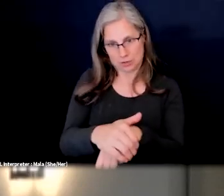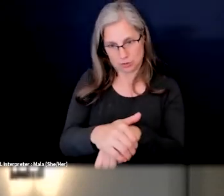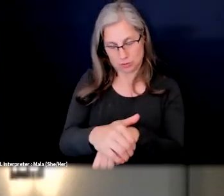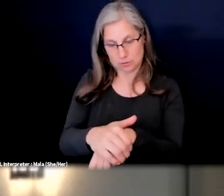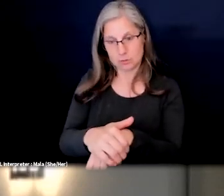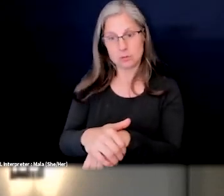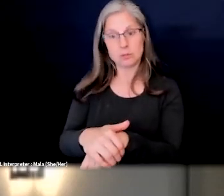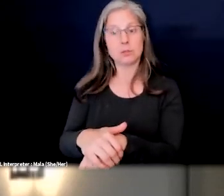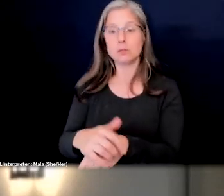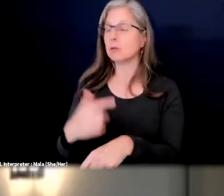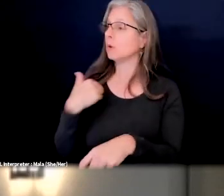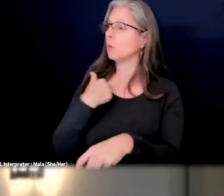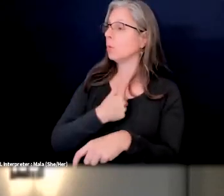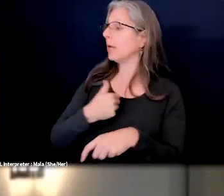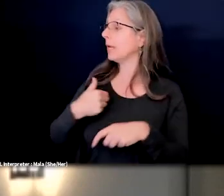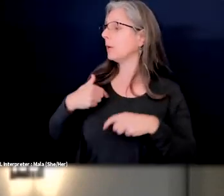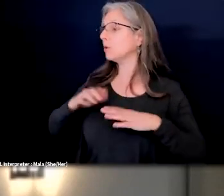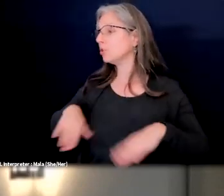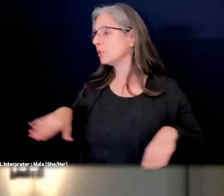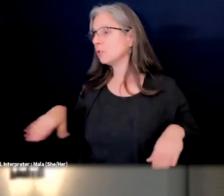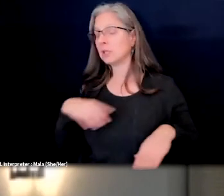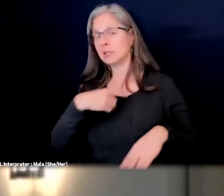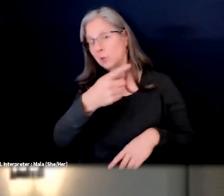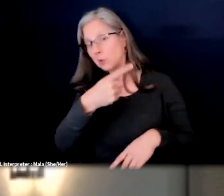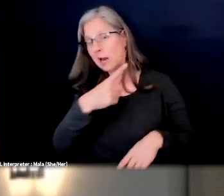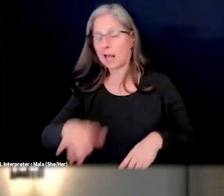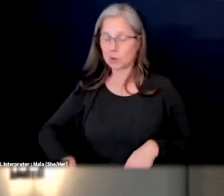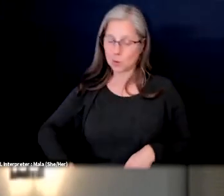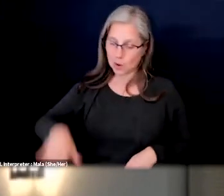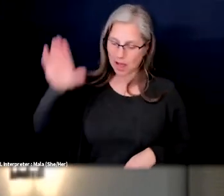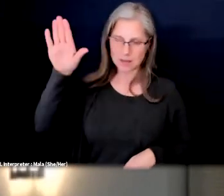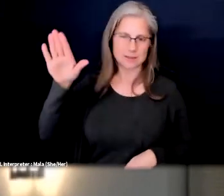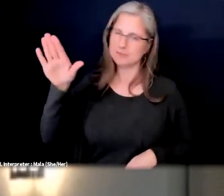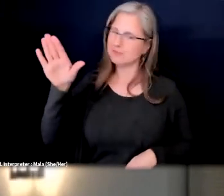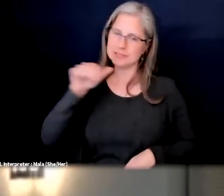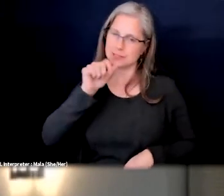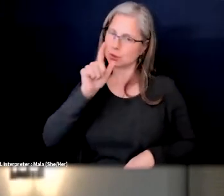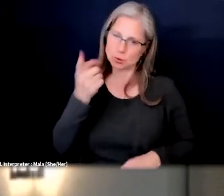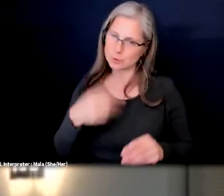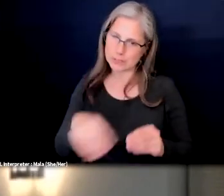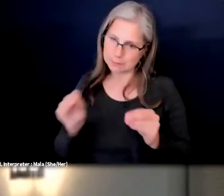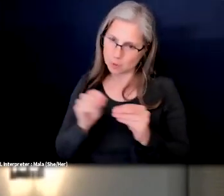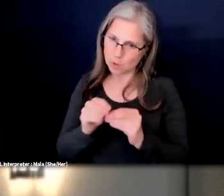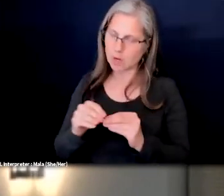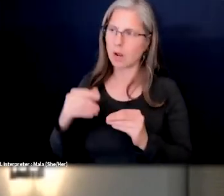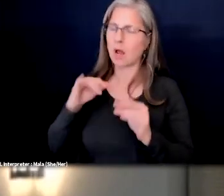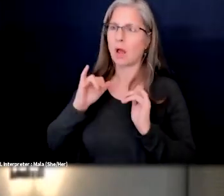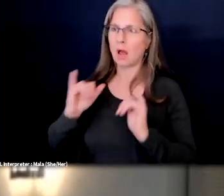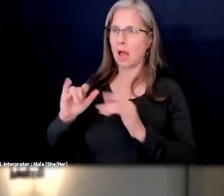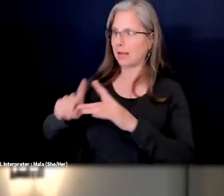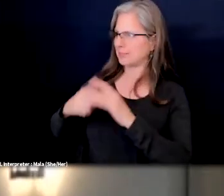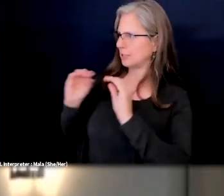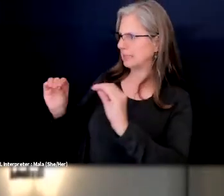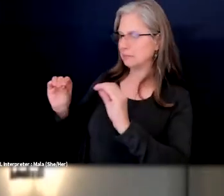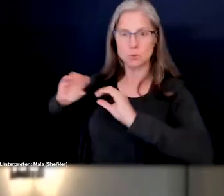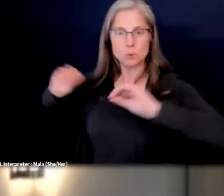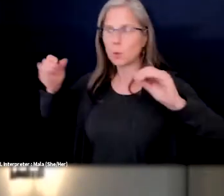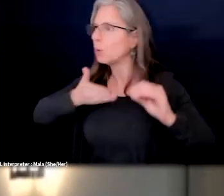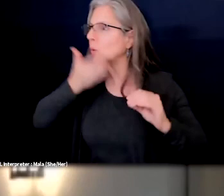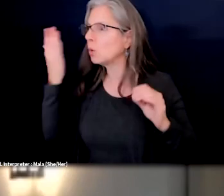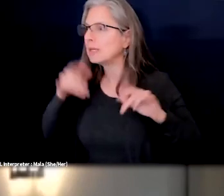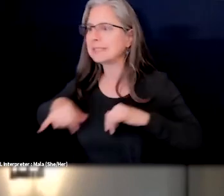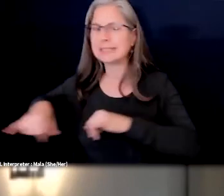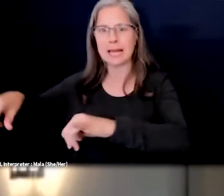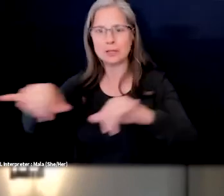we did when we were children, when you and I were growing up, is no longer true. When I began to teach, there were no standards. There was no